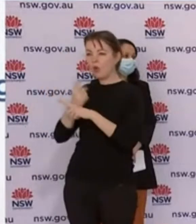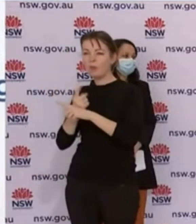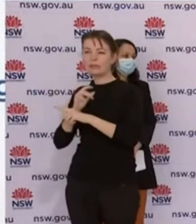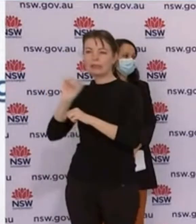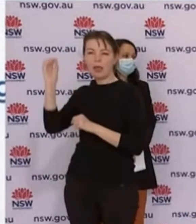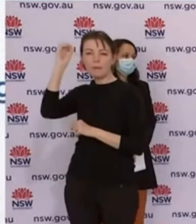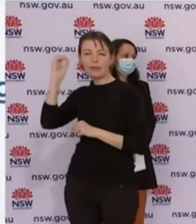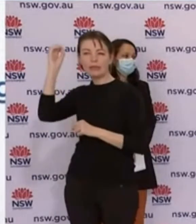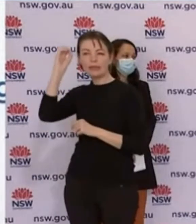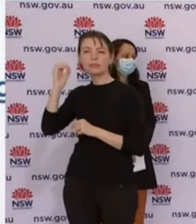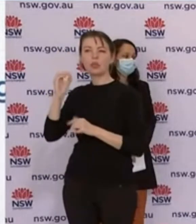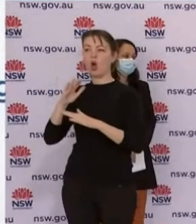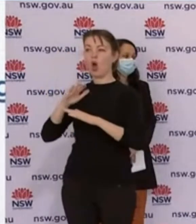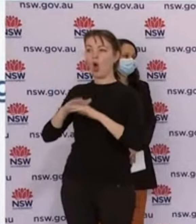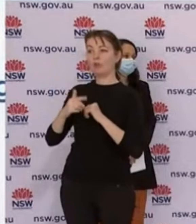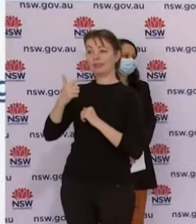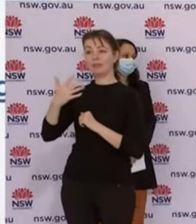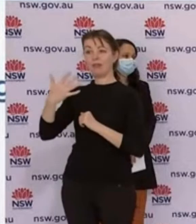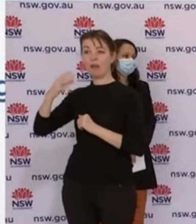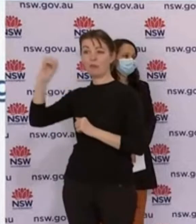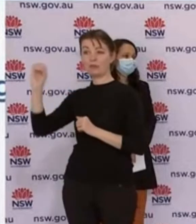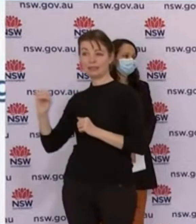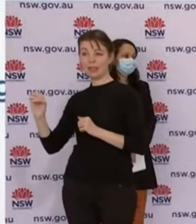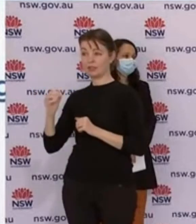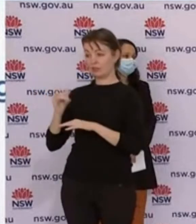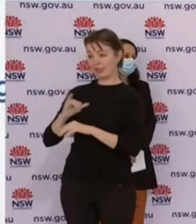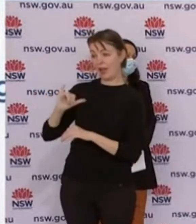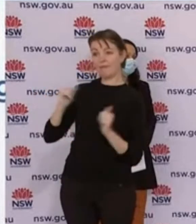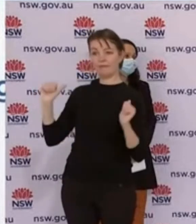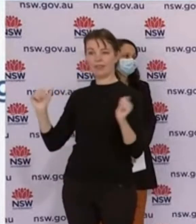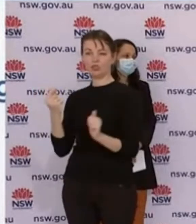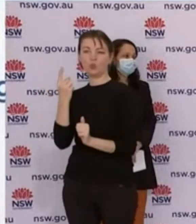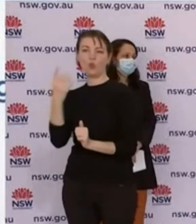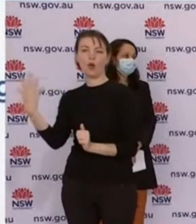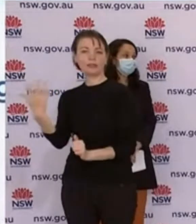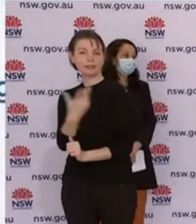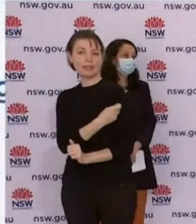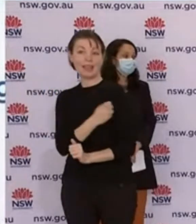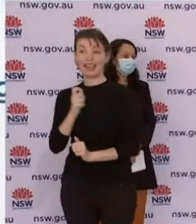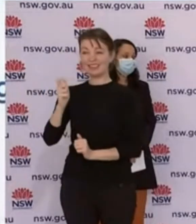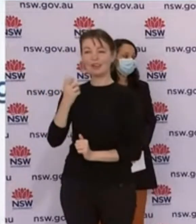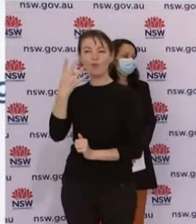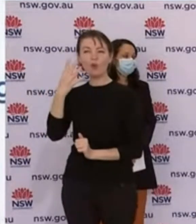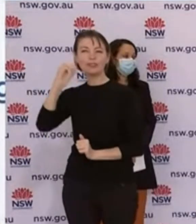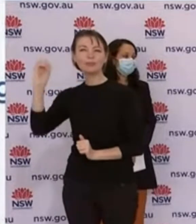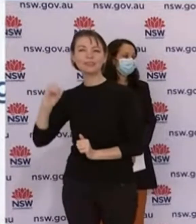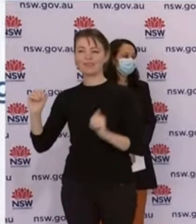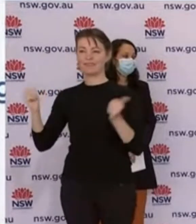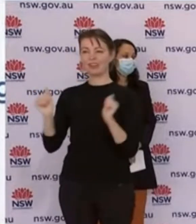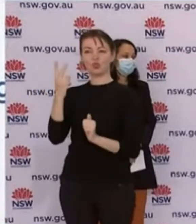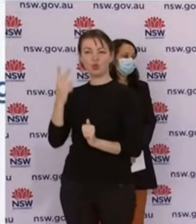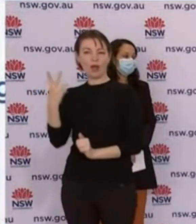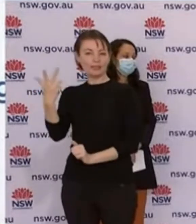70% of our workforce having already received 1 dose of the vaccination and close to 40% being double dosed already, which is